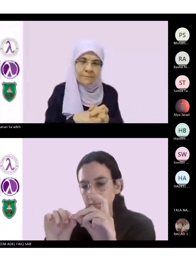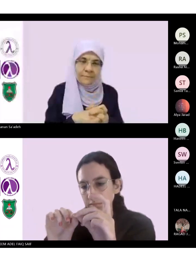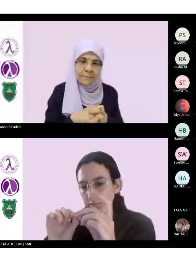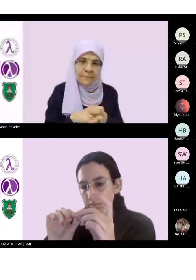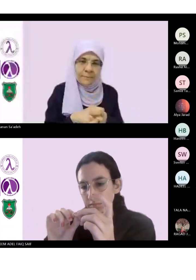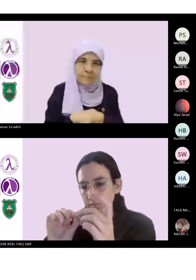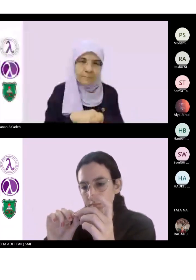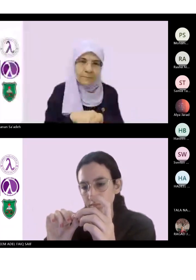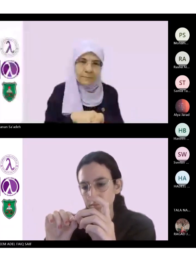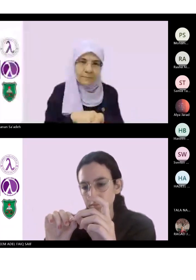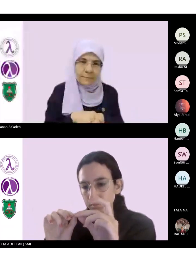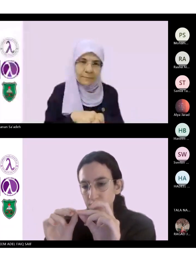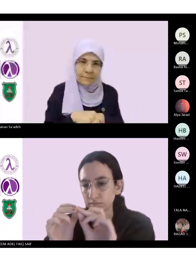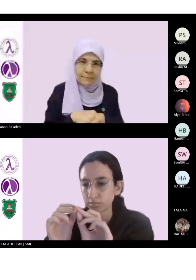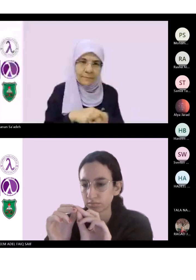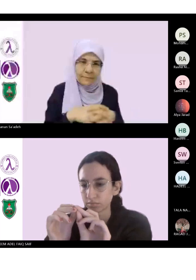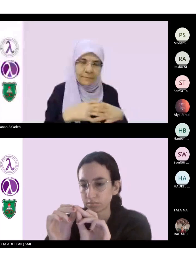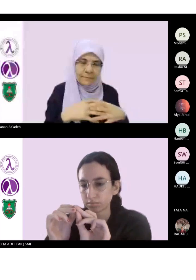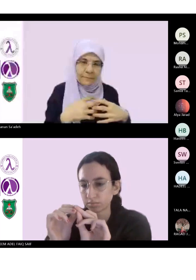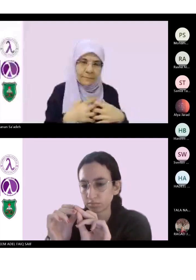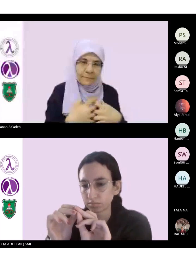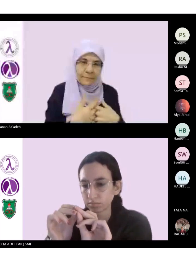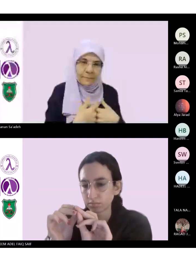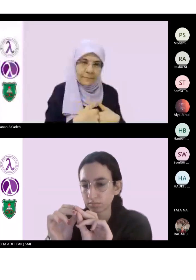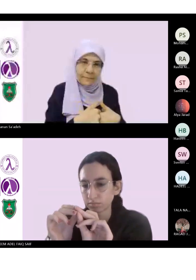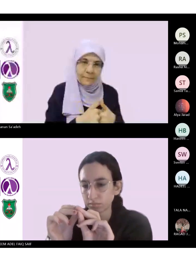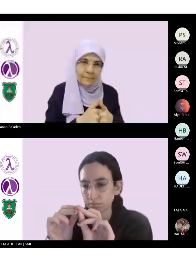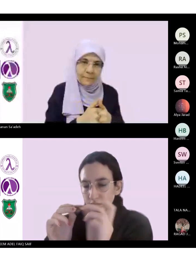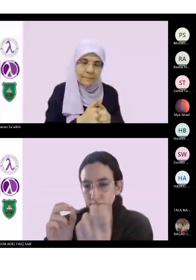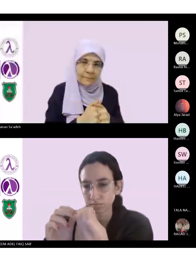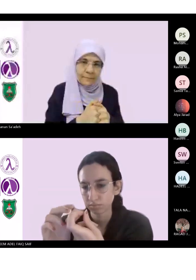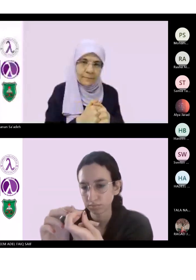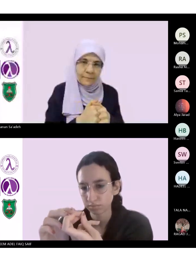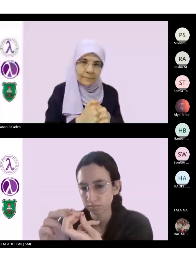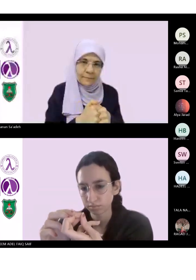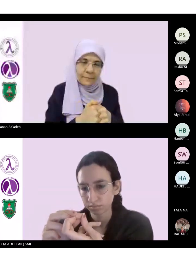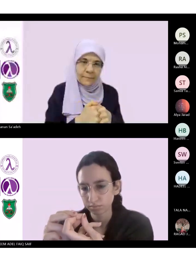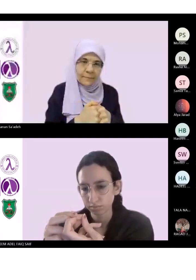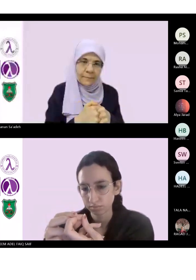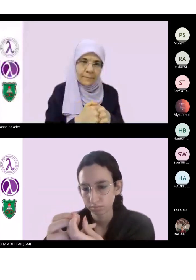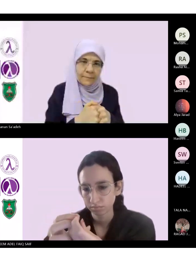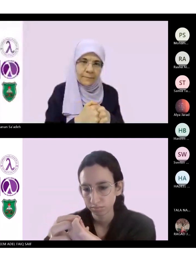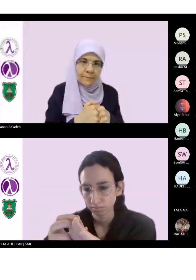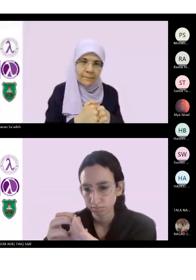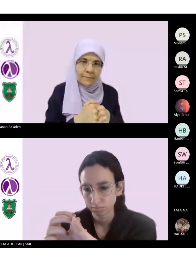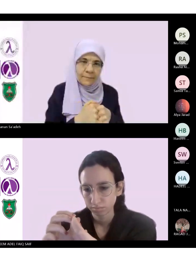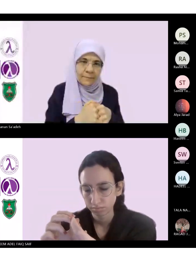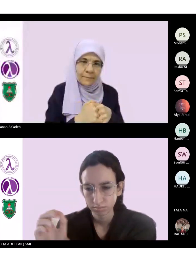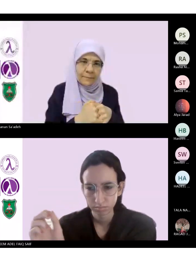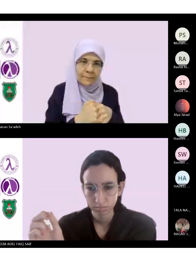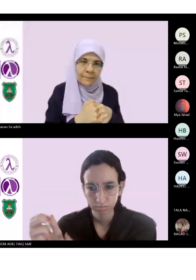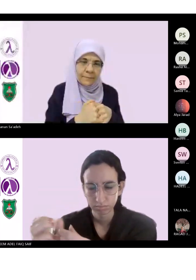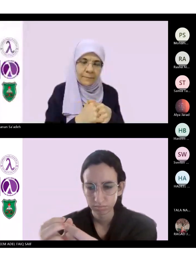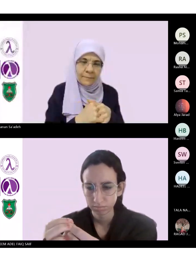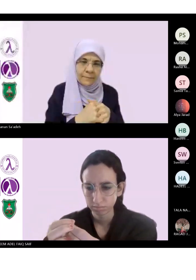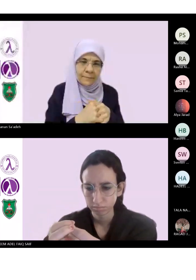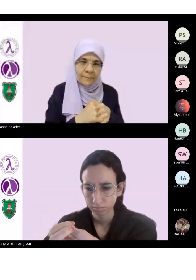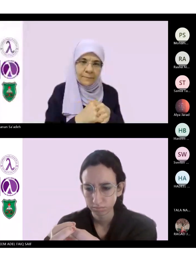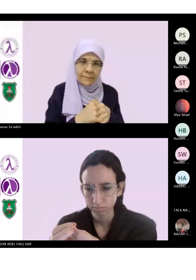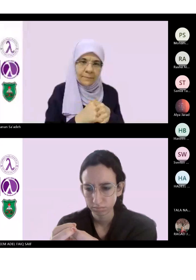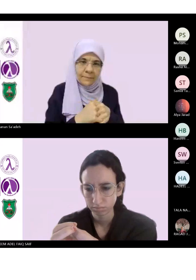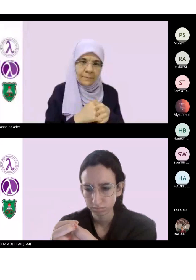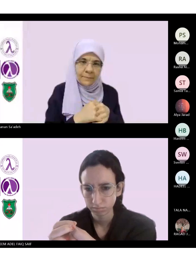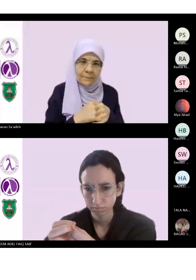different part of physics. So take your time to choose. Don't keep